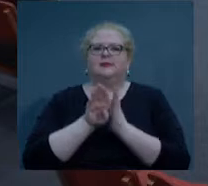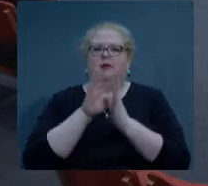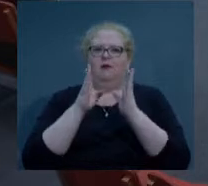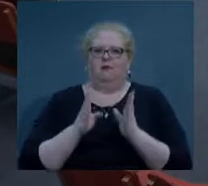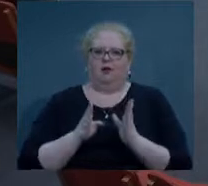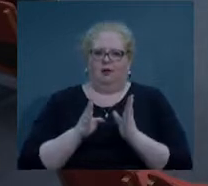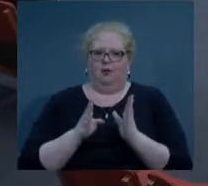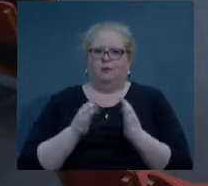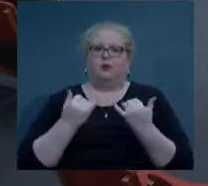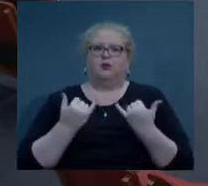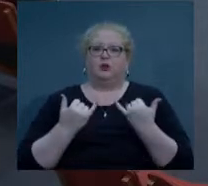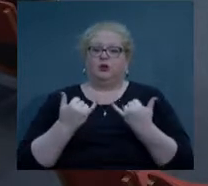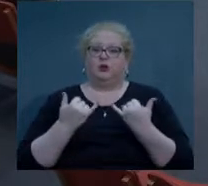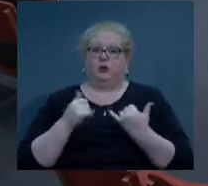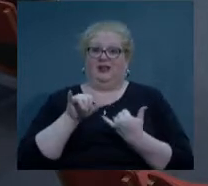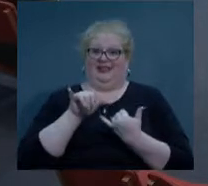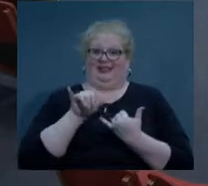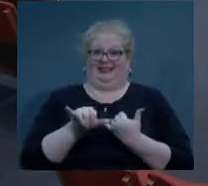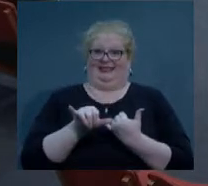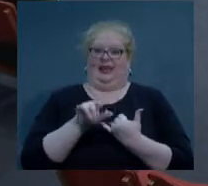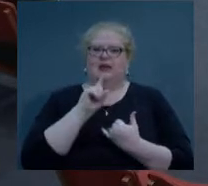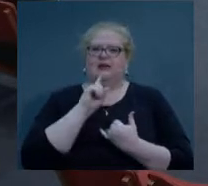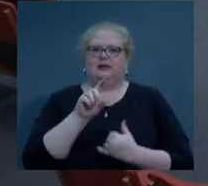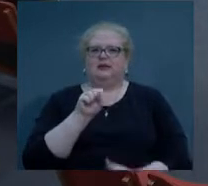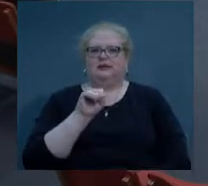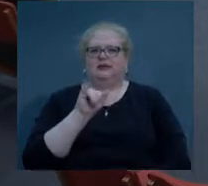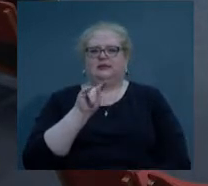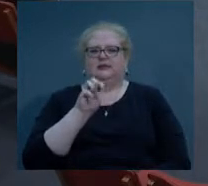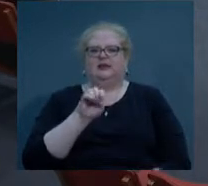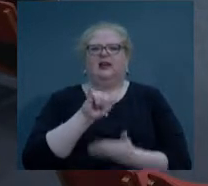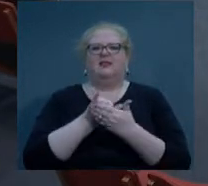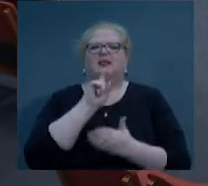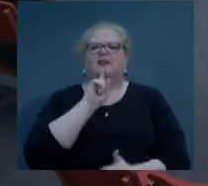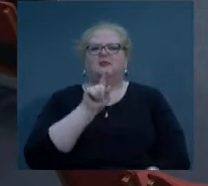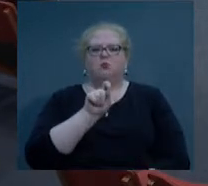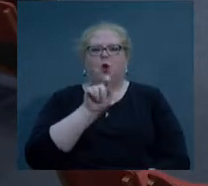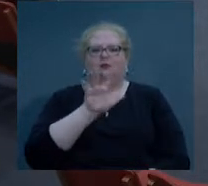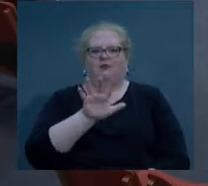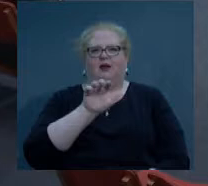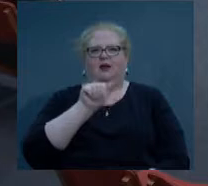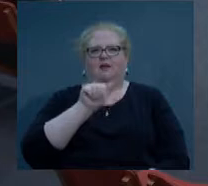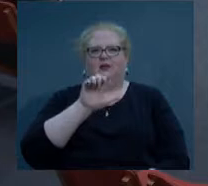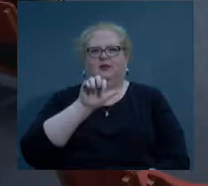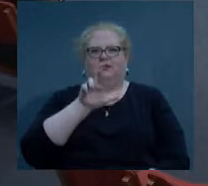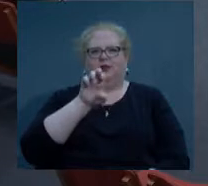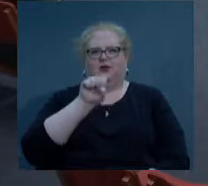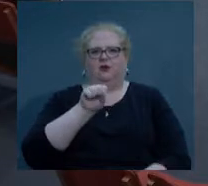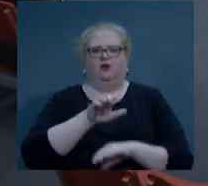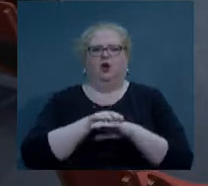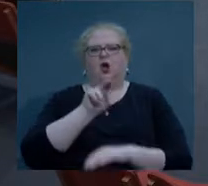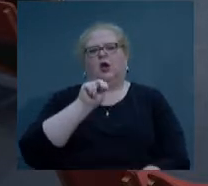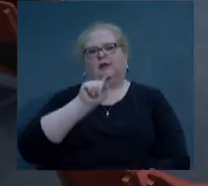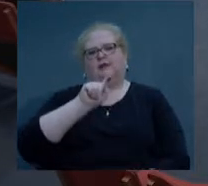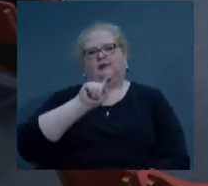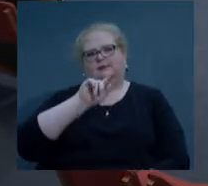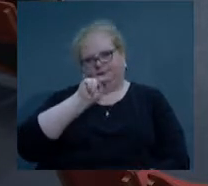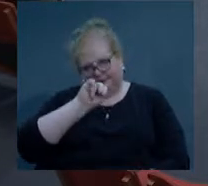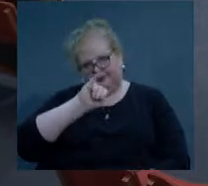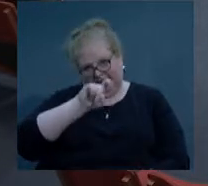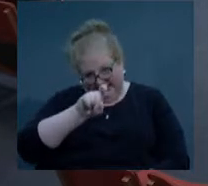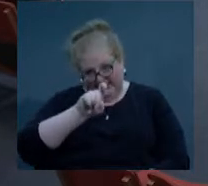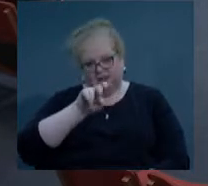currently a site of about a half acre on Nix Road that is currently